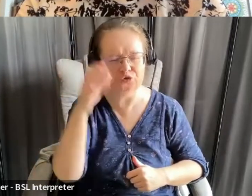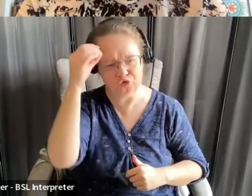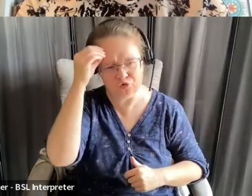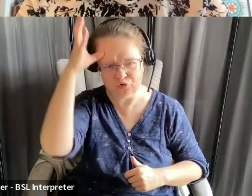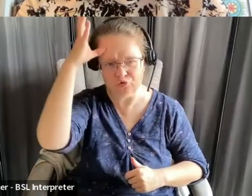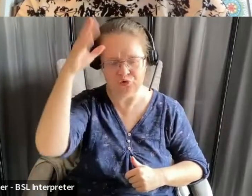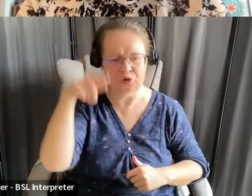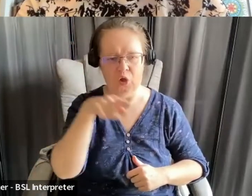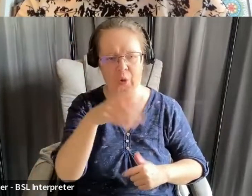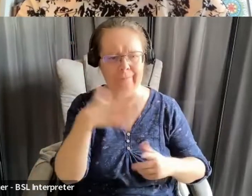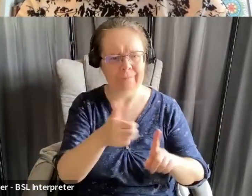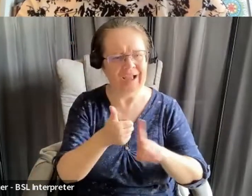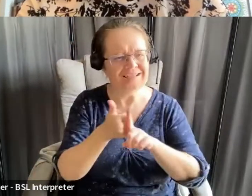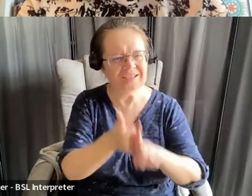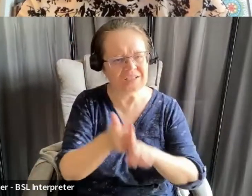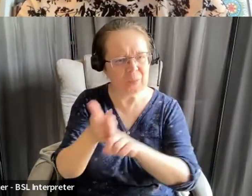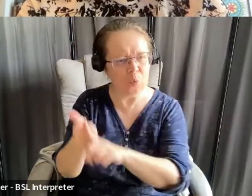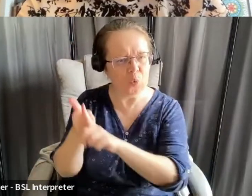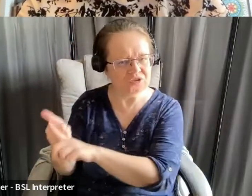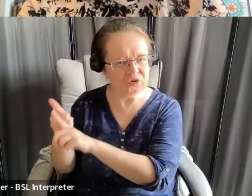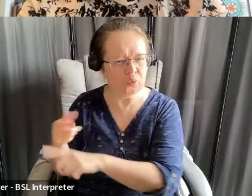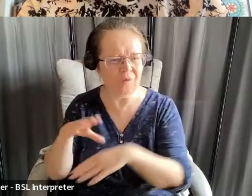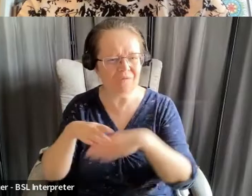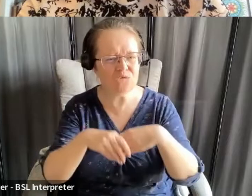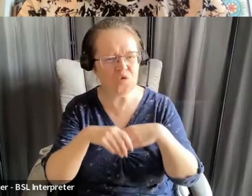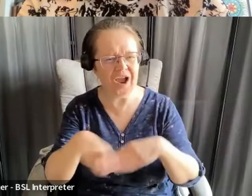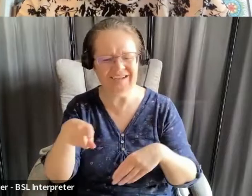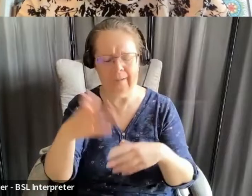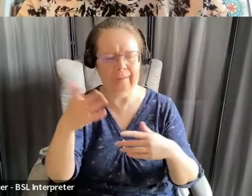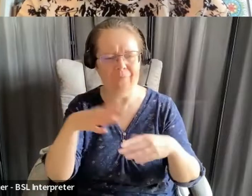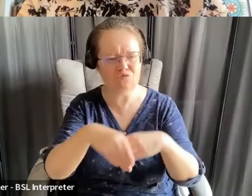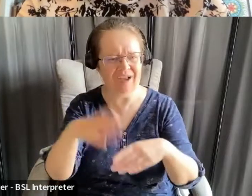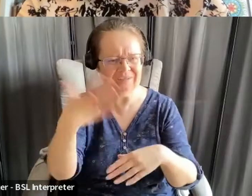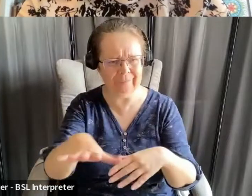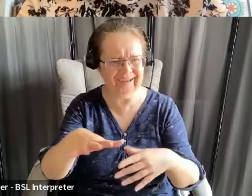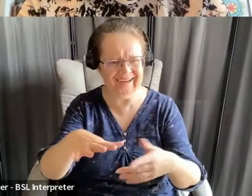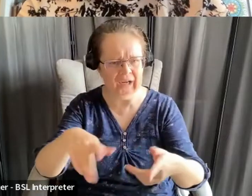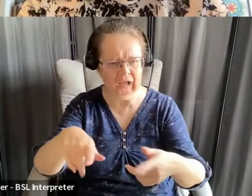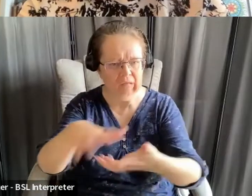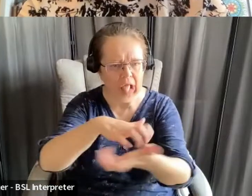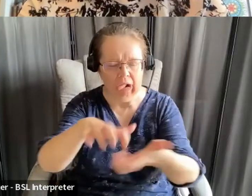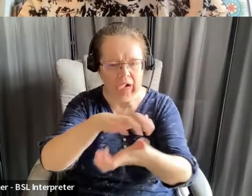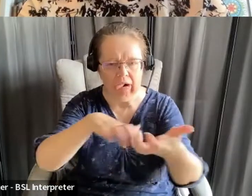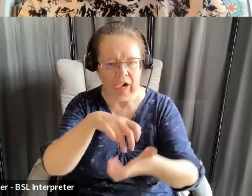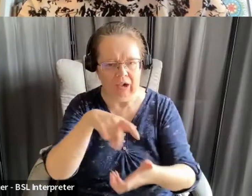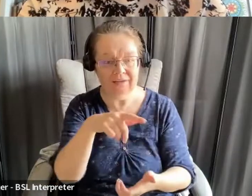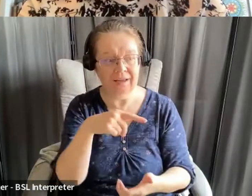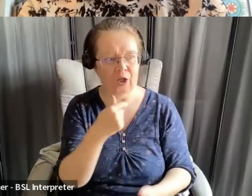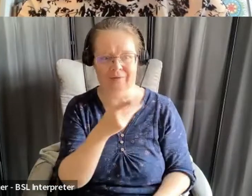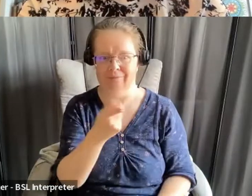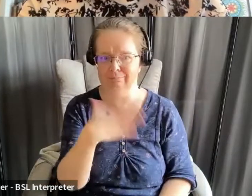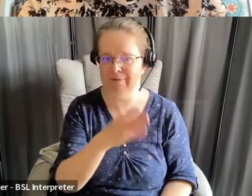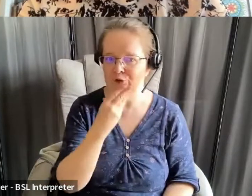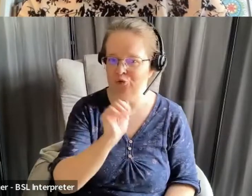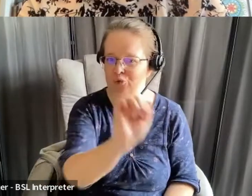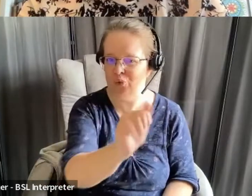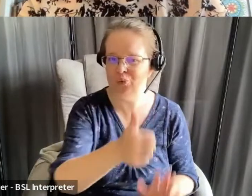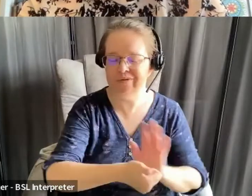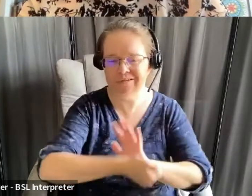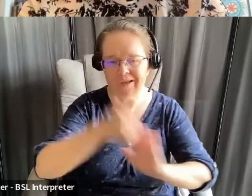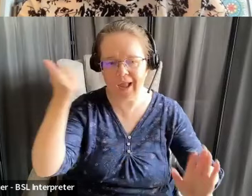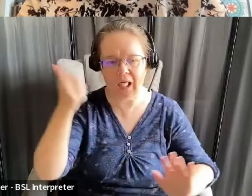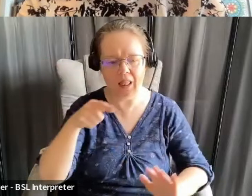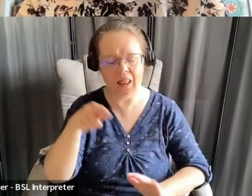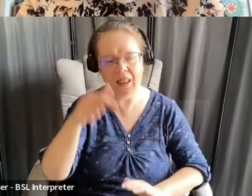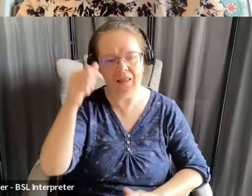supported friends who've got themselves into a little bit of a bind. So it's interesting how we can use our experiences, skills and